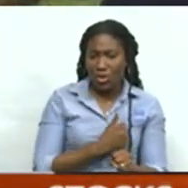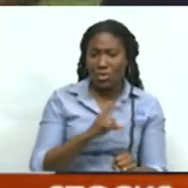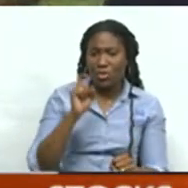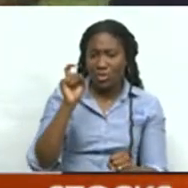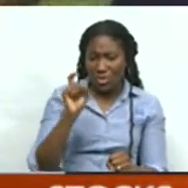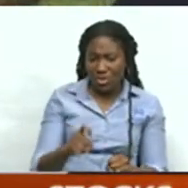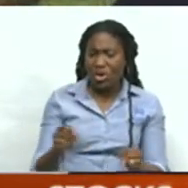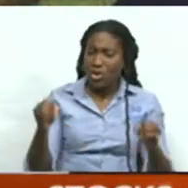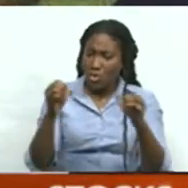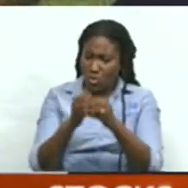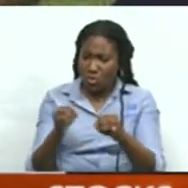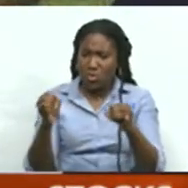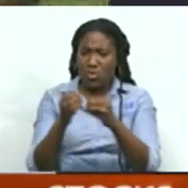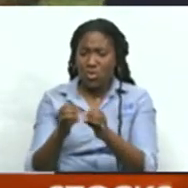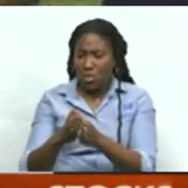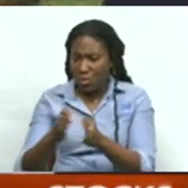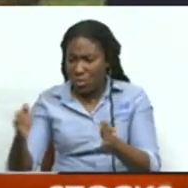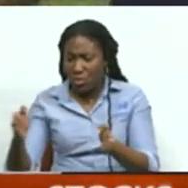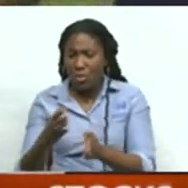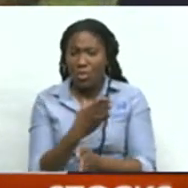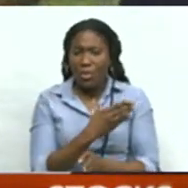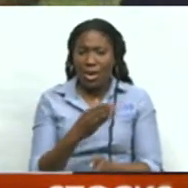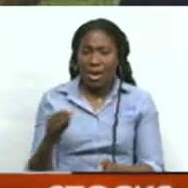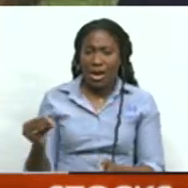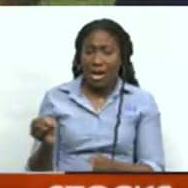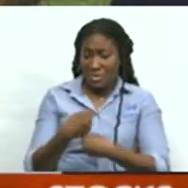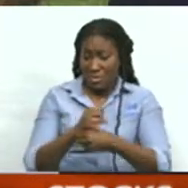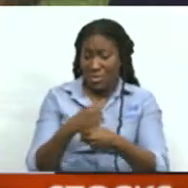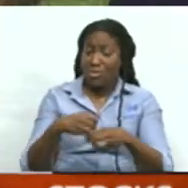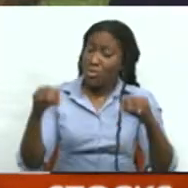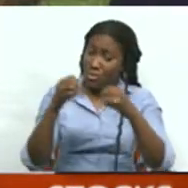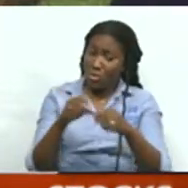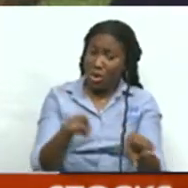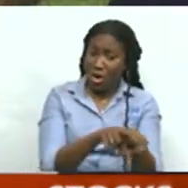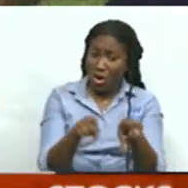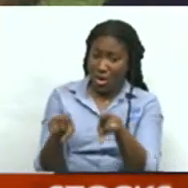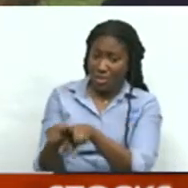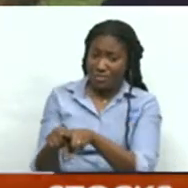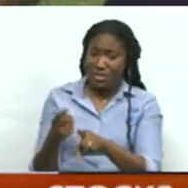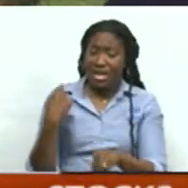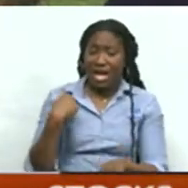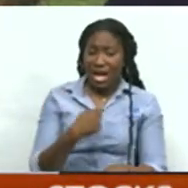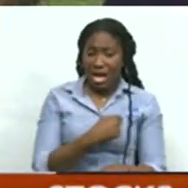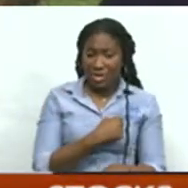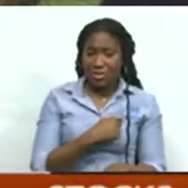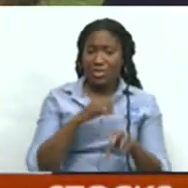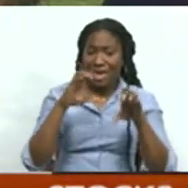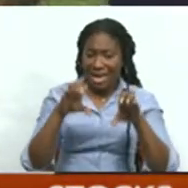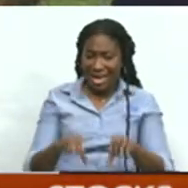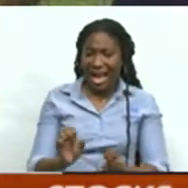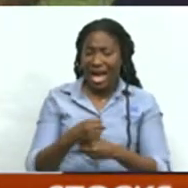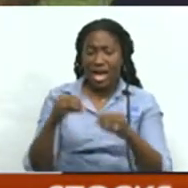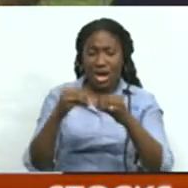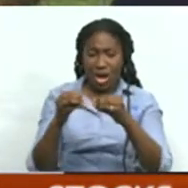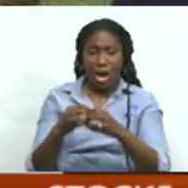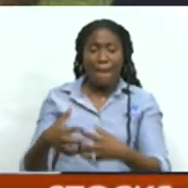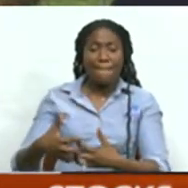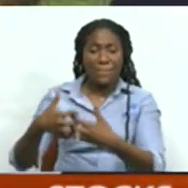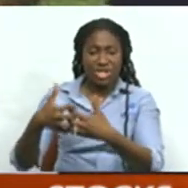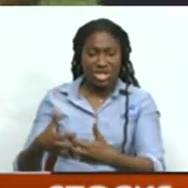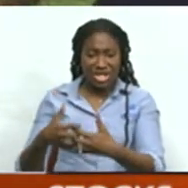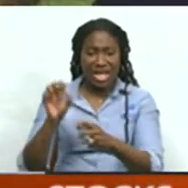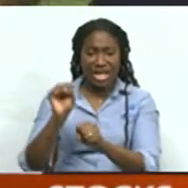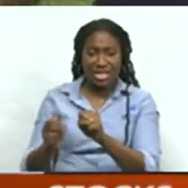in terms of capacity. And then beyond that, we can invest in machinery that will allow us, where